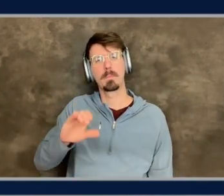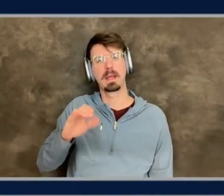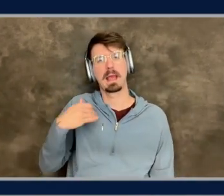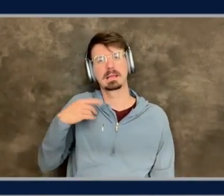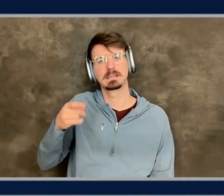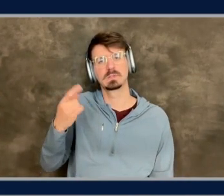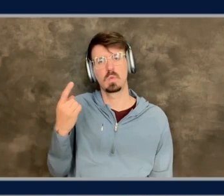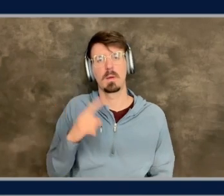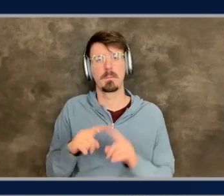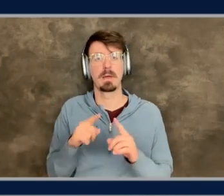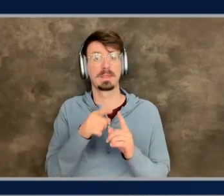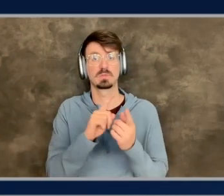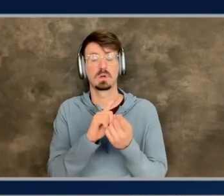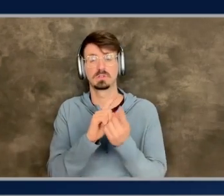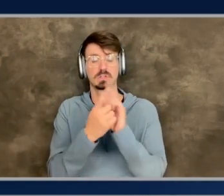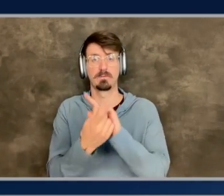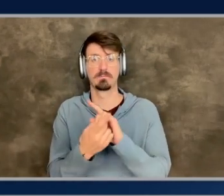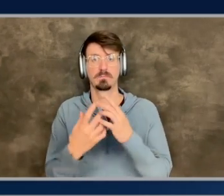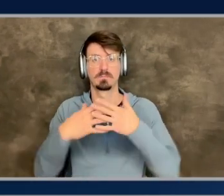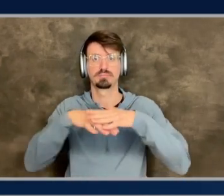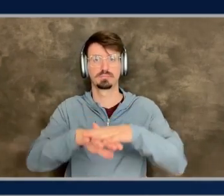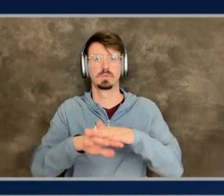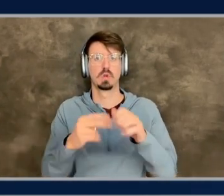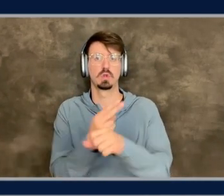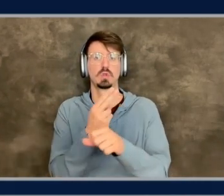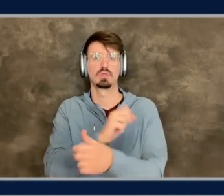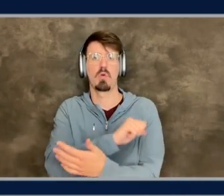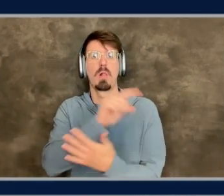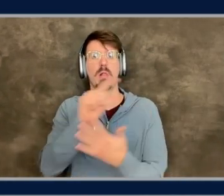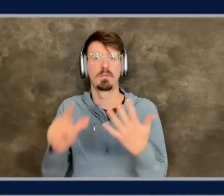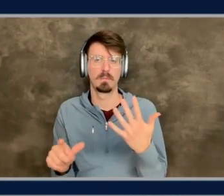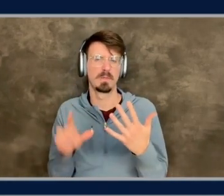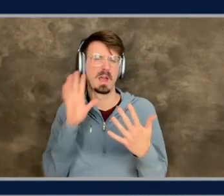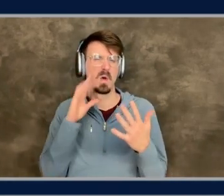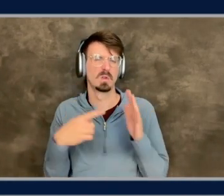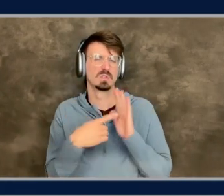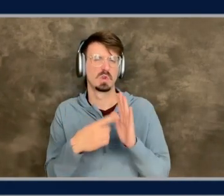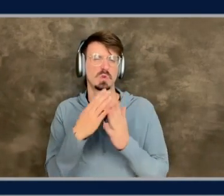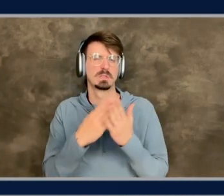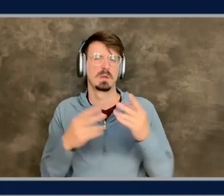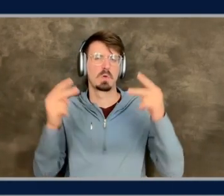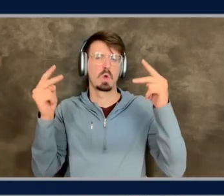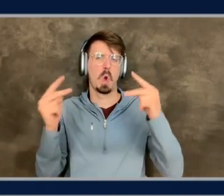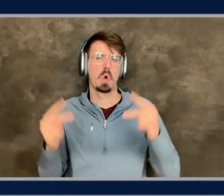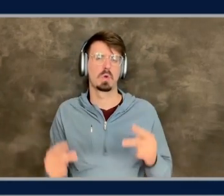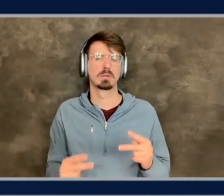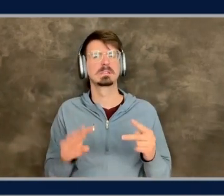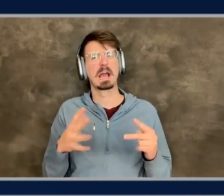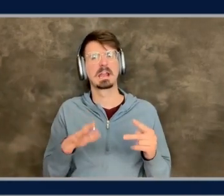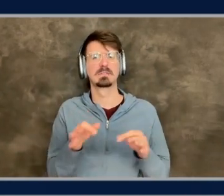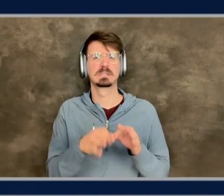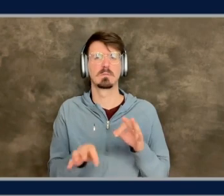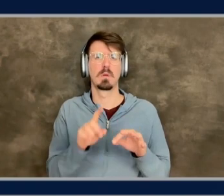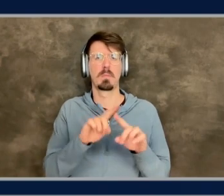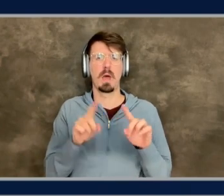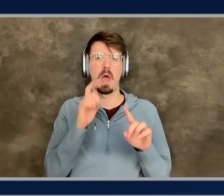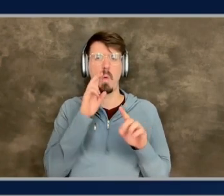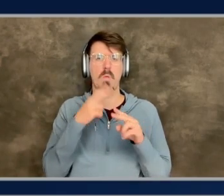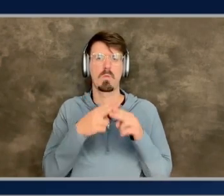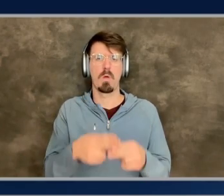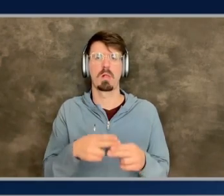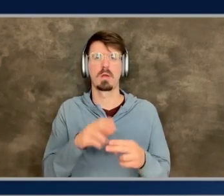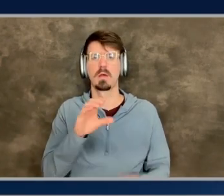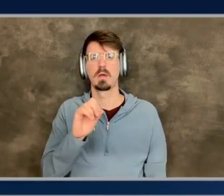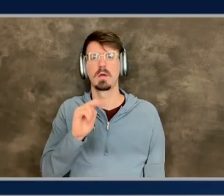unifies it all. So I'm going to show you some code here. It's relatively simple. I'm going to call Converse here. There's a